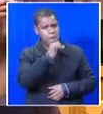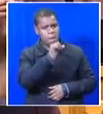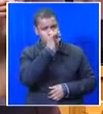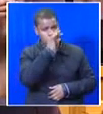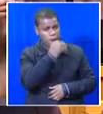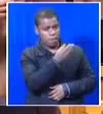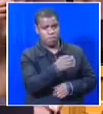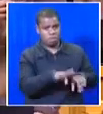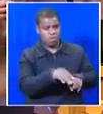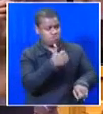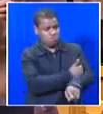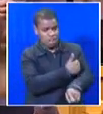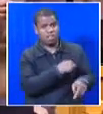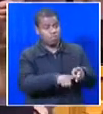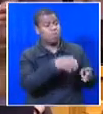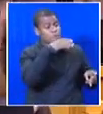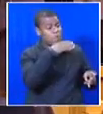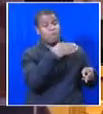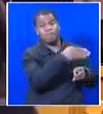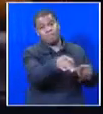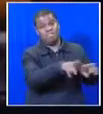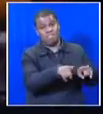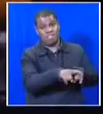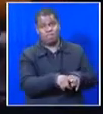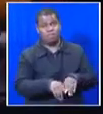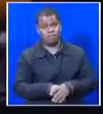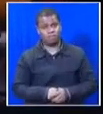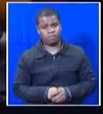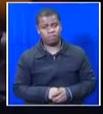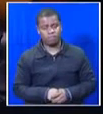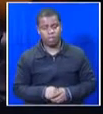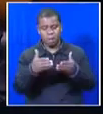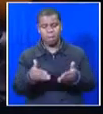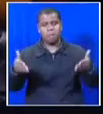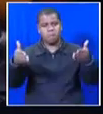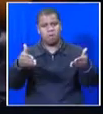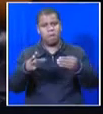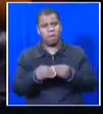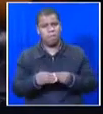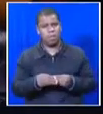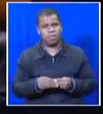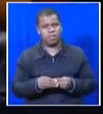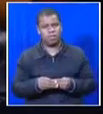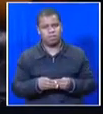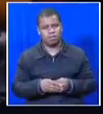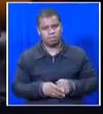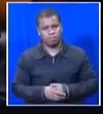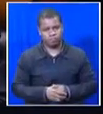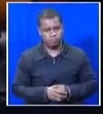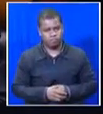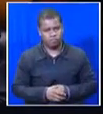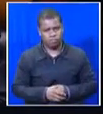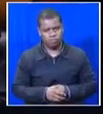way. Honorable members, all of the members who have raised and spoken the way they have used, including